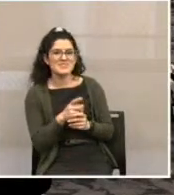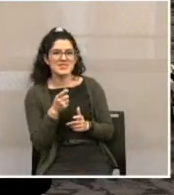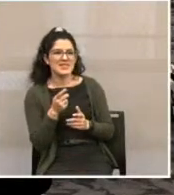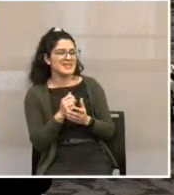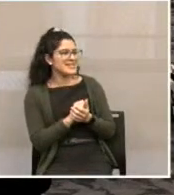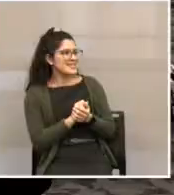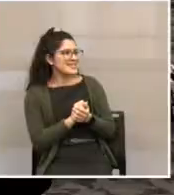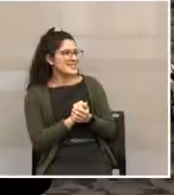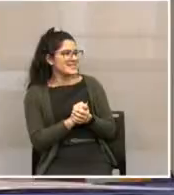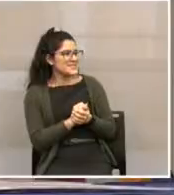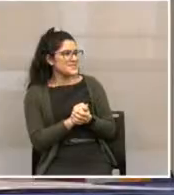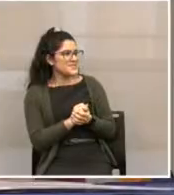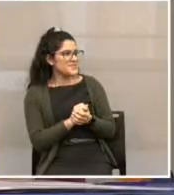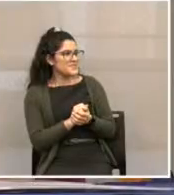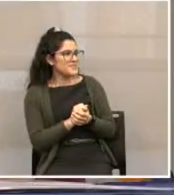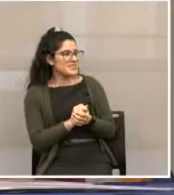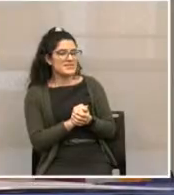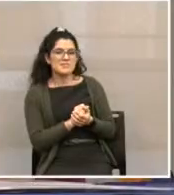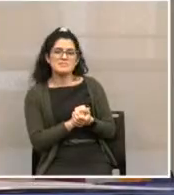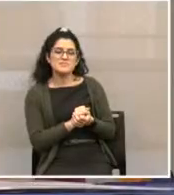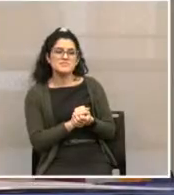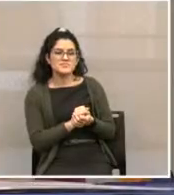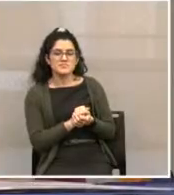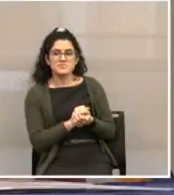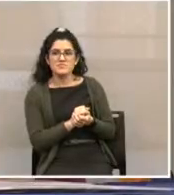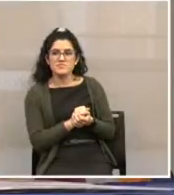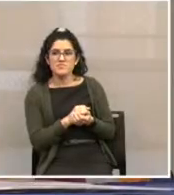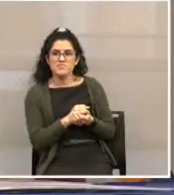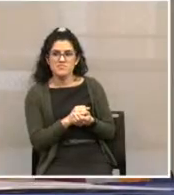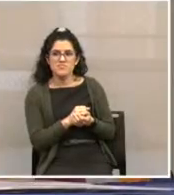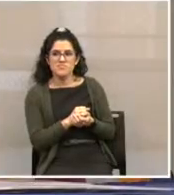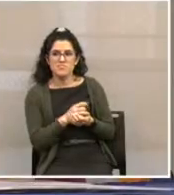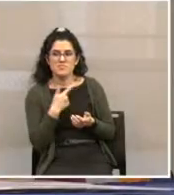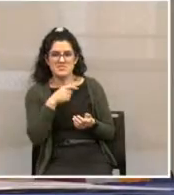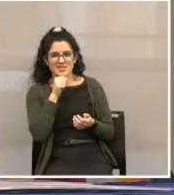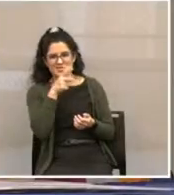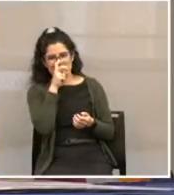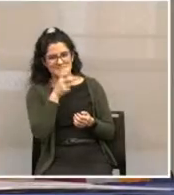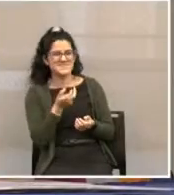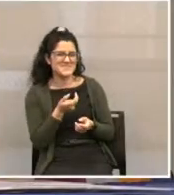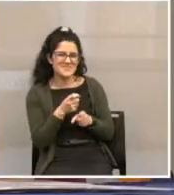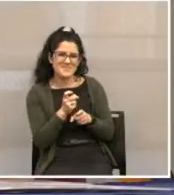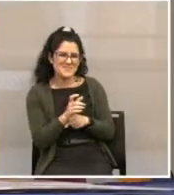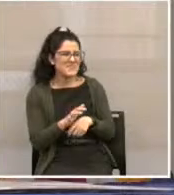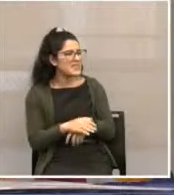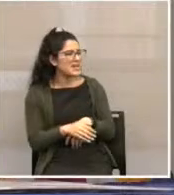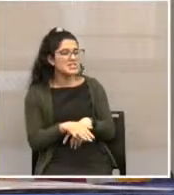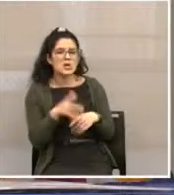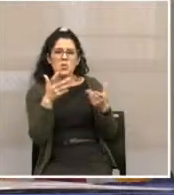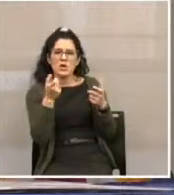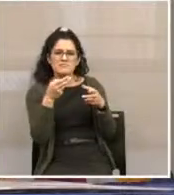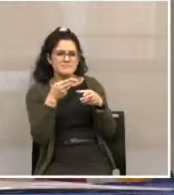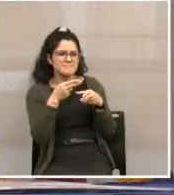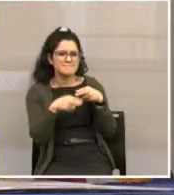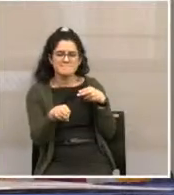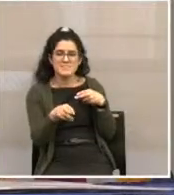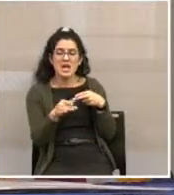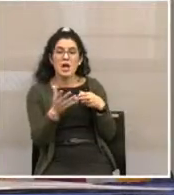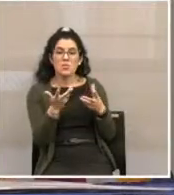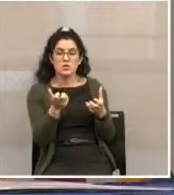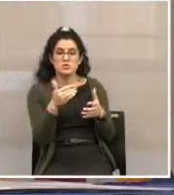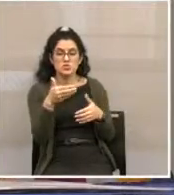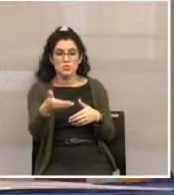to our hearings. Mr. Chairman, I also want to just take a quick second and welcome